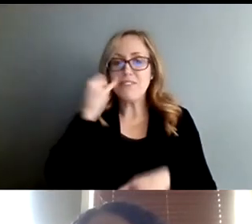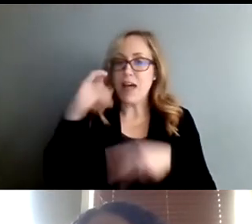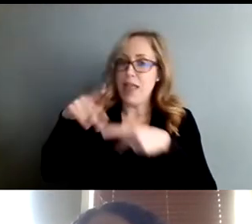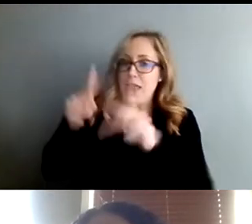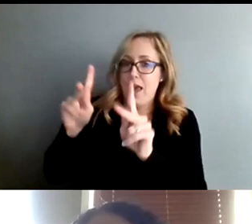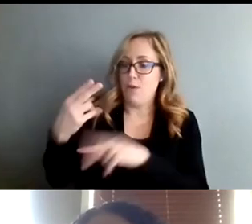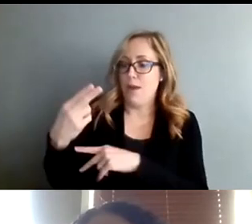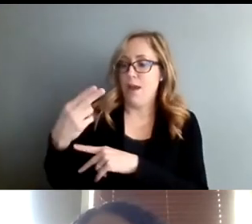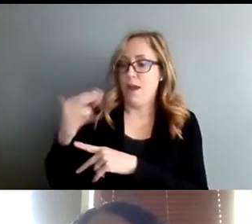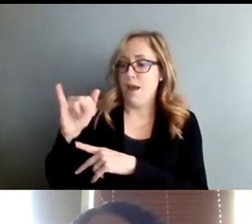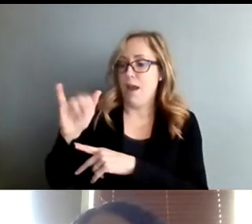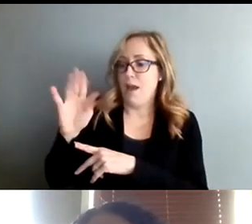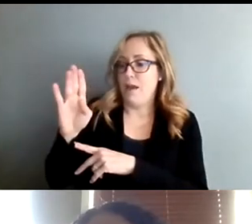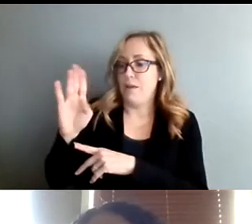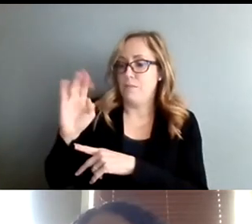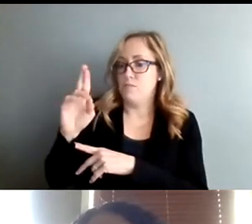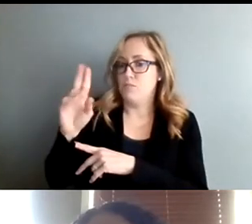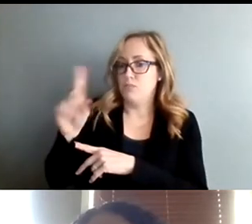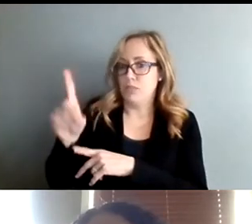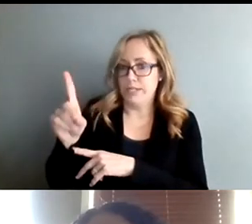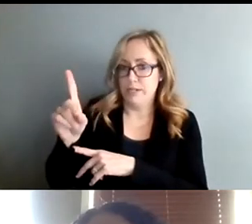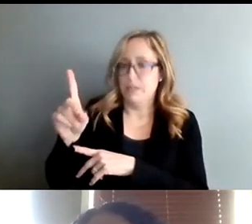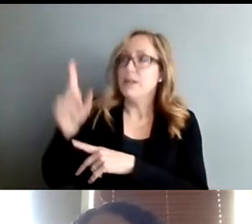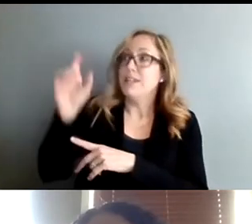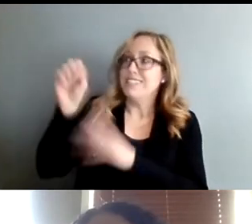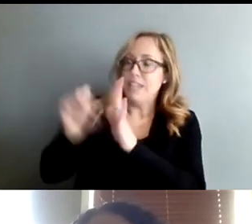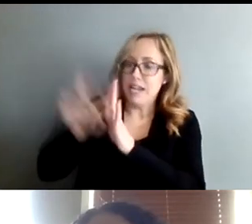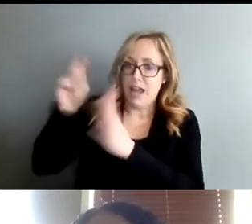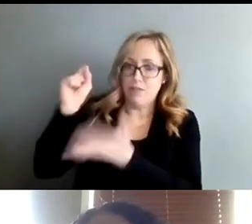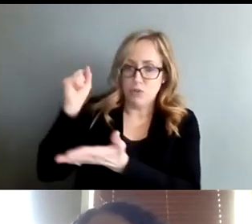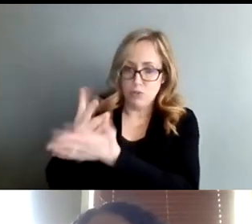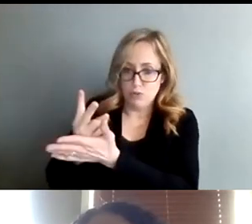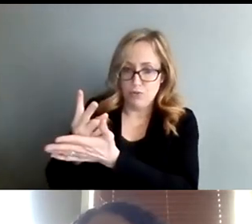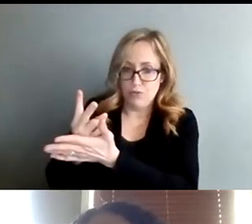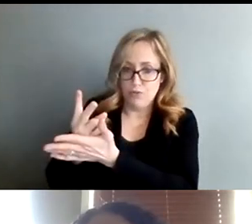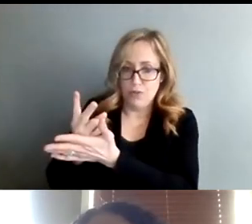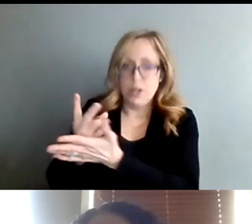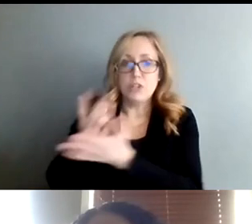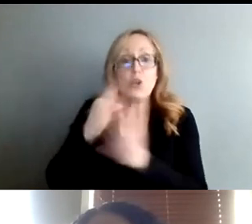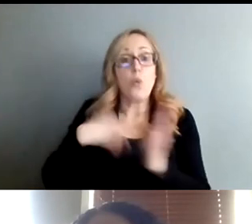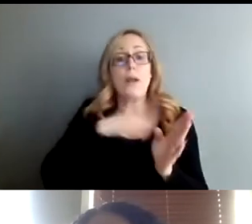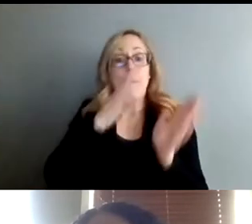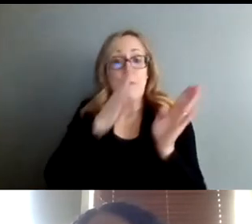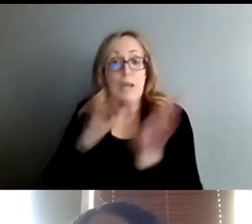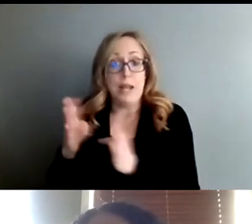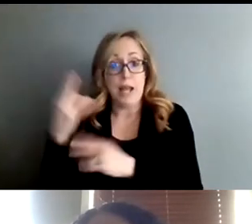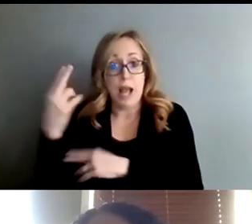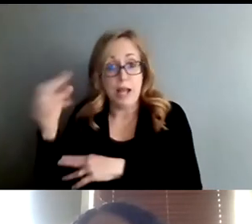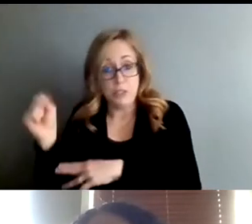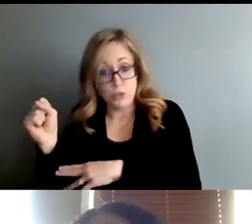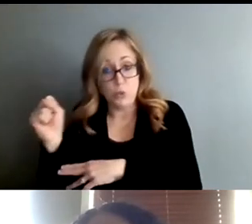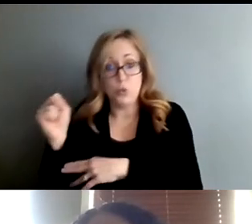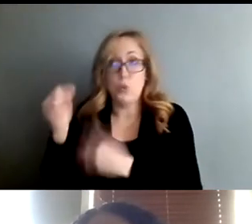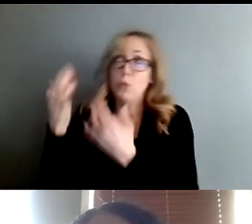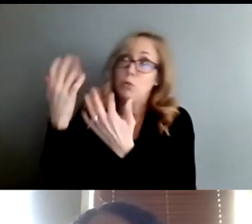not allowing the hybrid model to be utilized K through 8. We're planning for that model at the high school, and we're awaiting additional guidance from